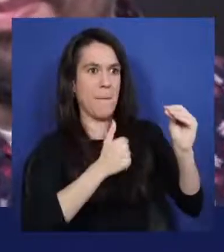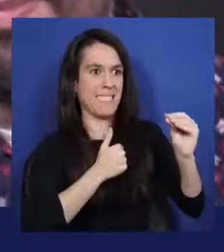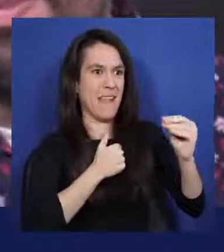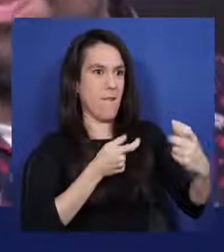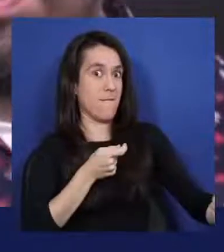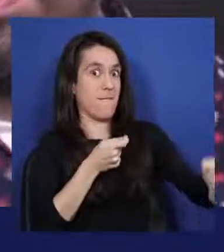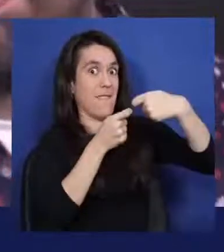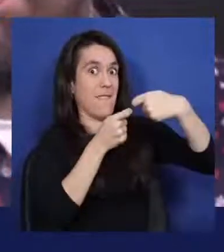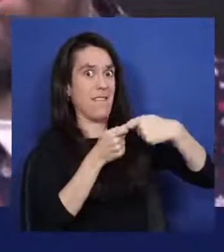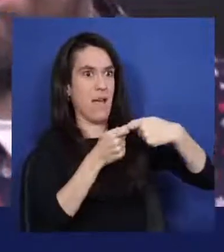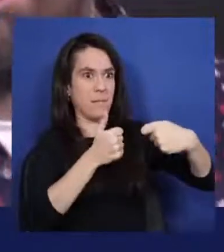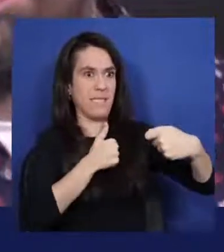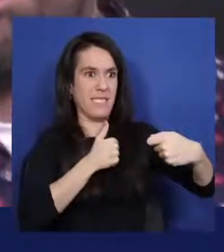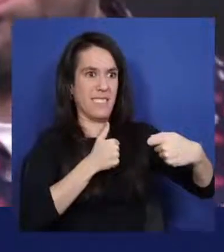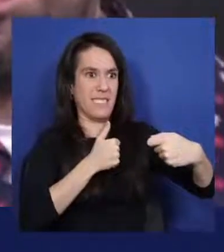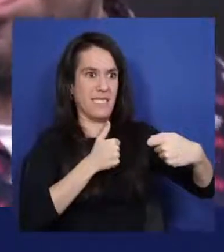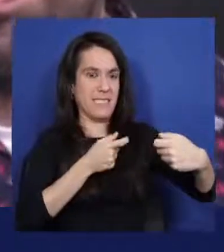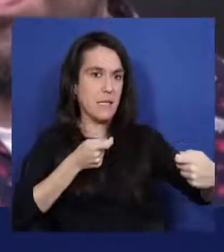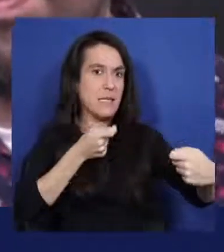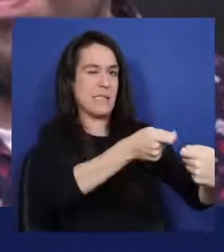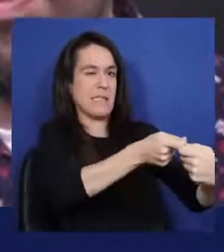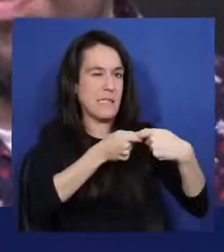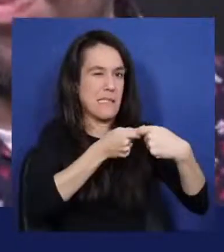out what tools you need to use.